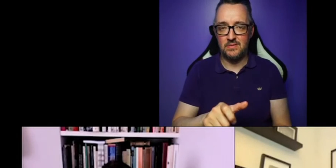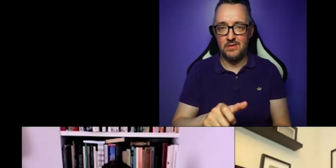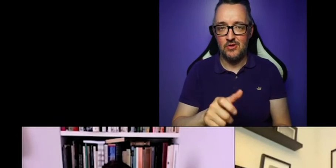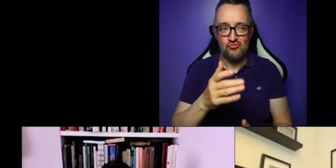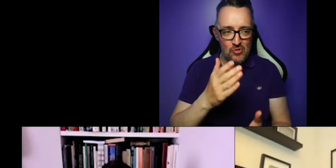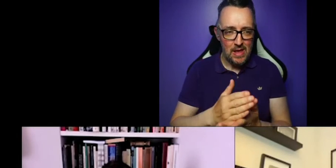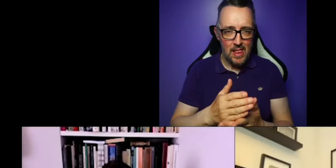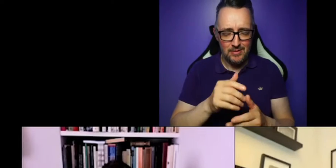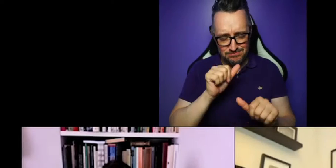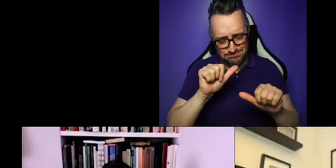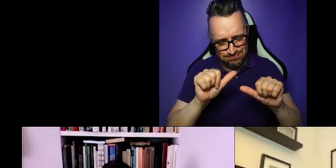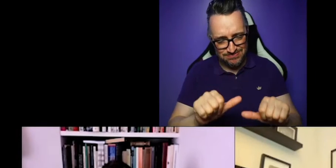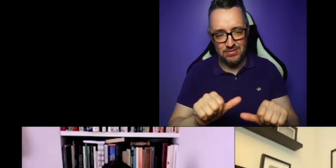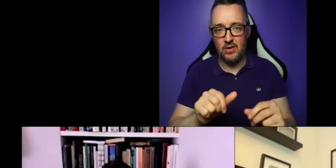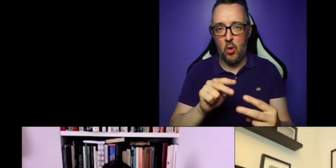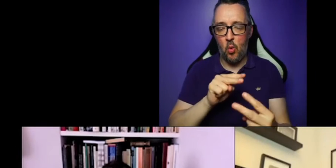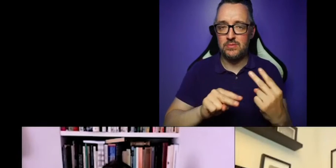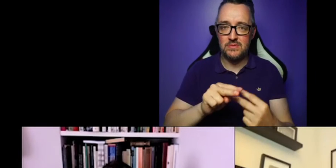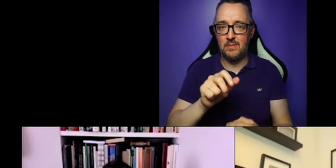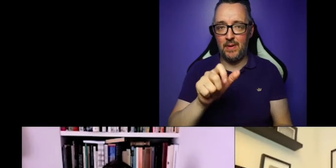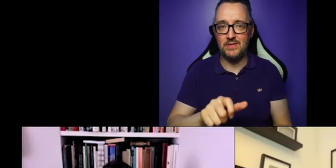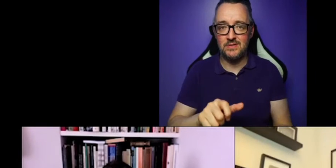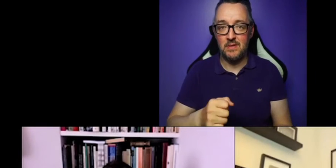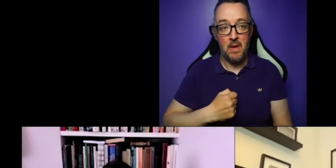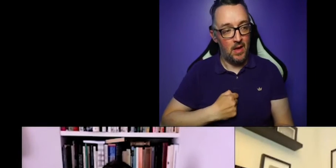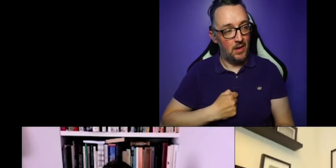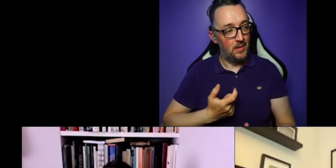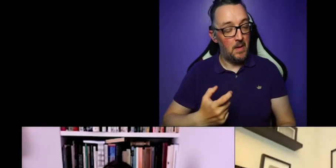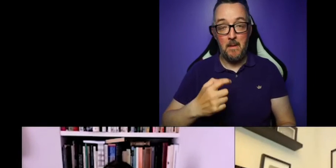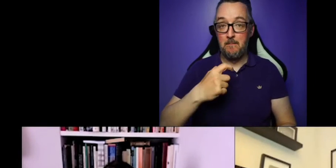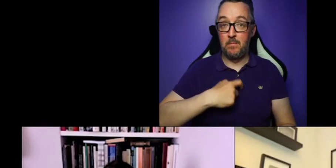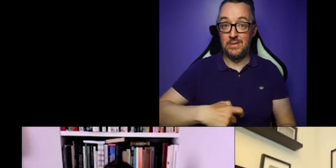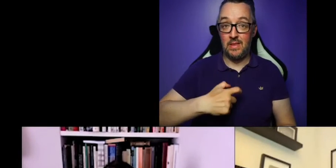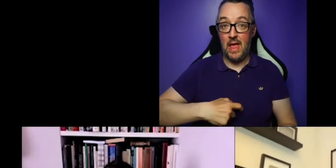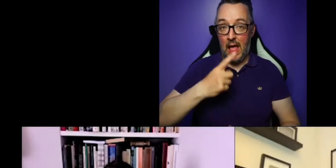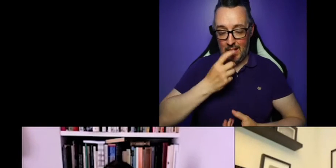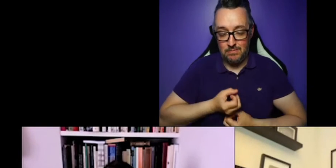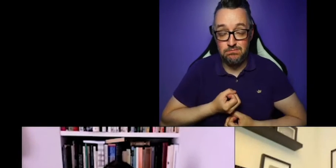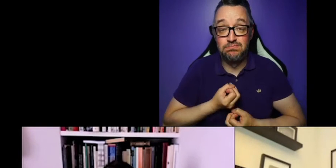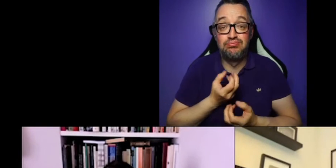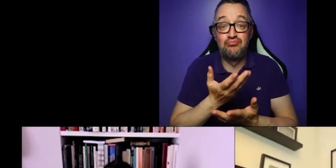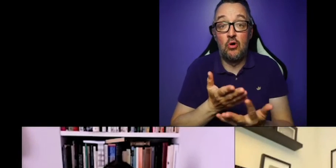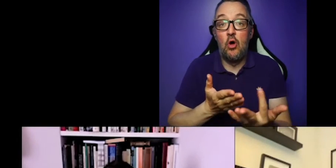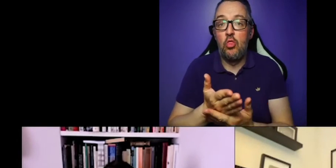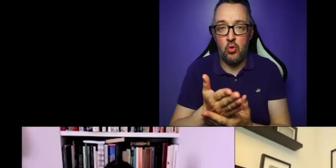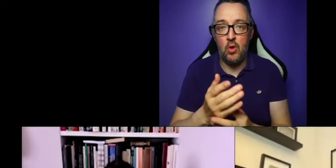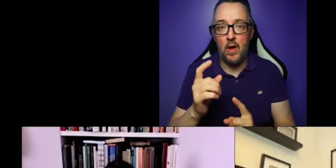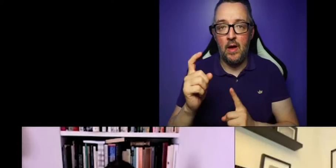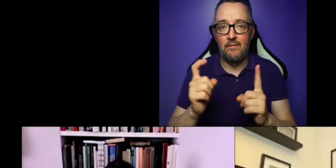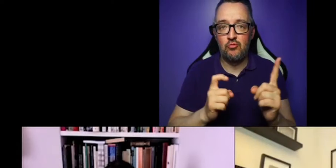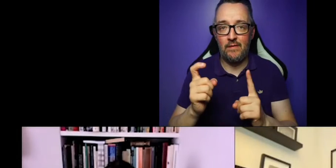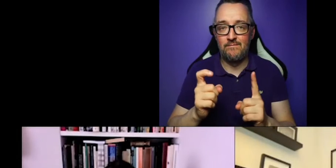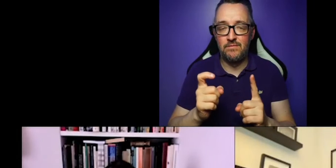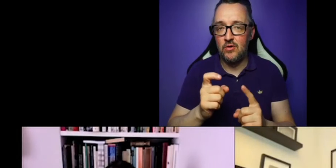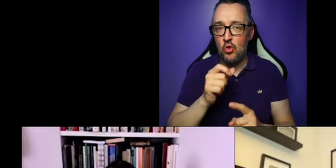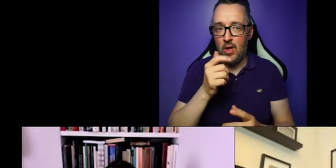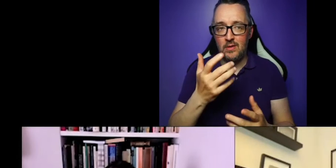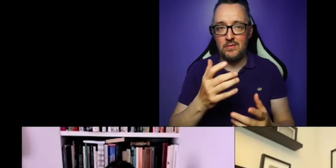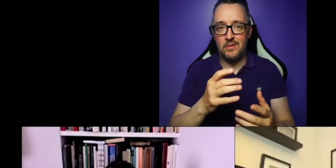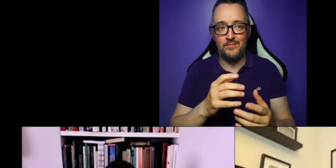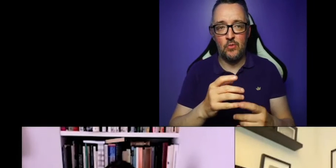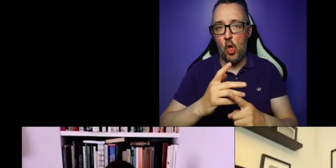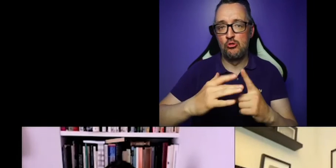body, with my personality, that I could express that through photography, mm. without the usual social